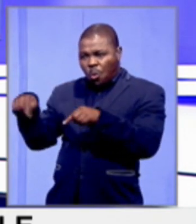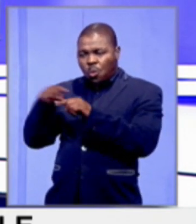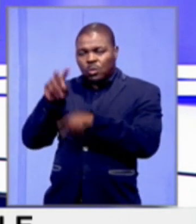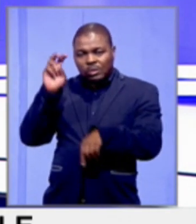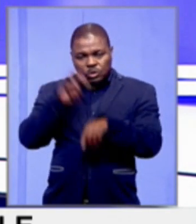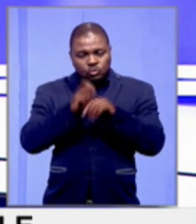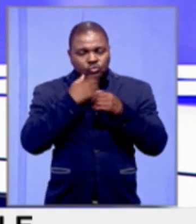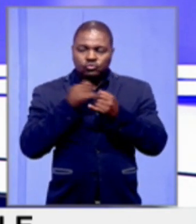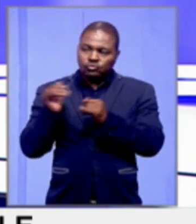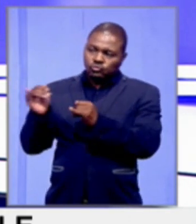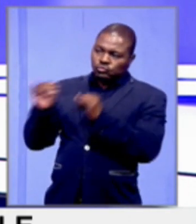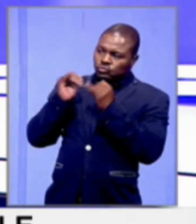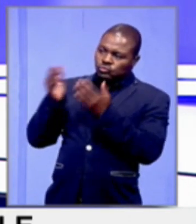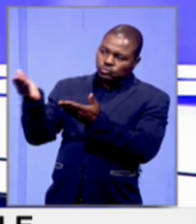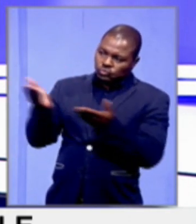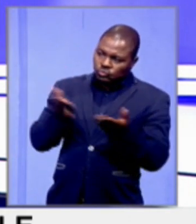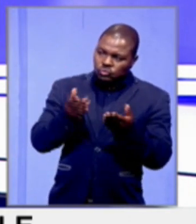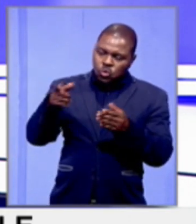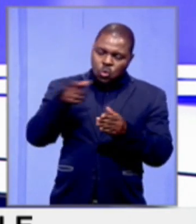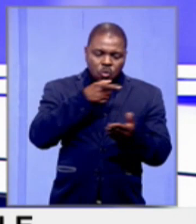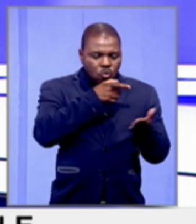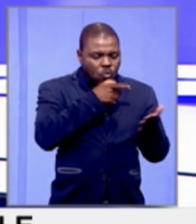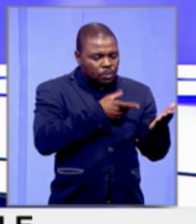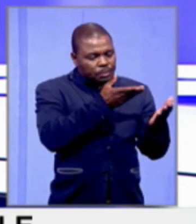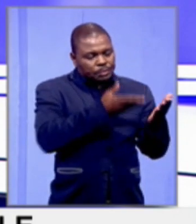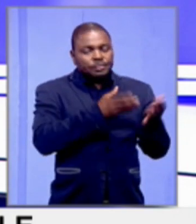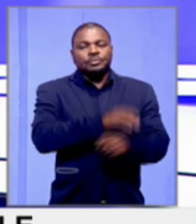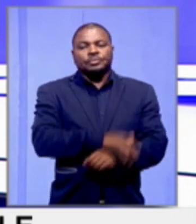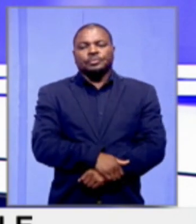tla mengwa gore a tlo fana ka maikutlo.